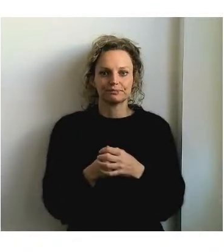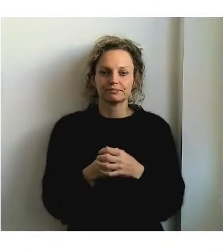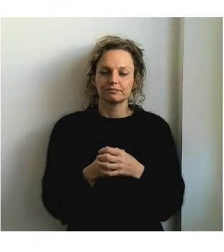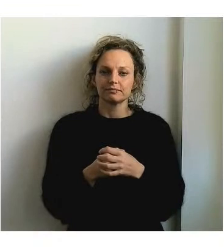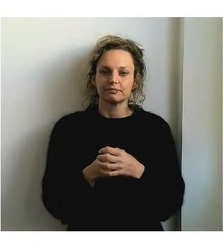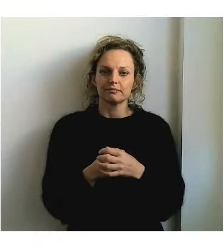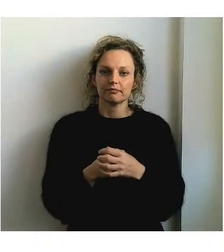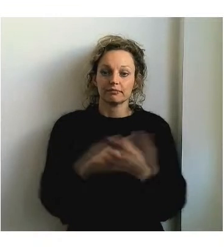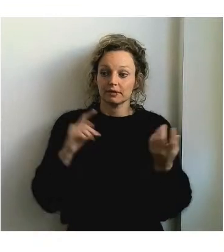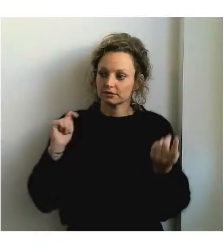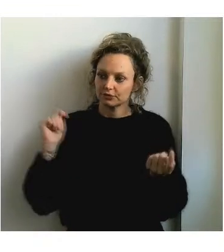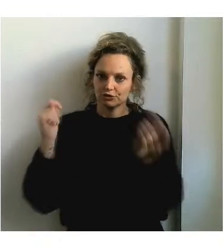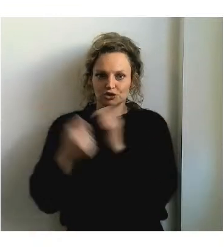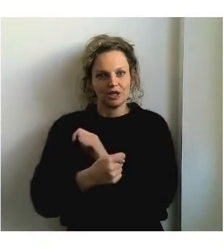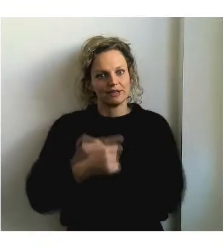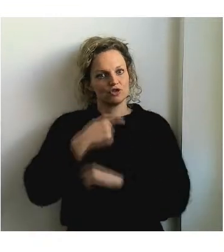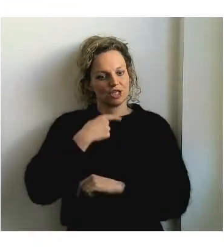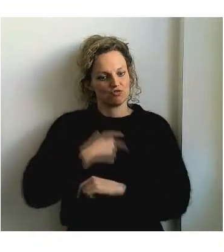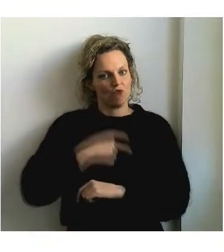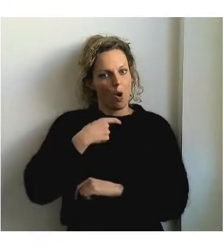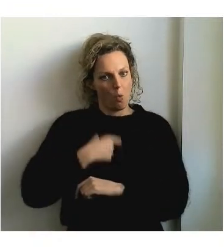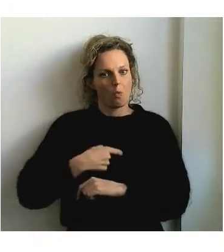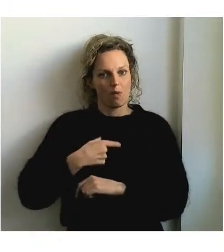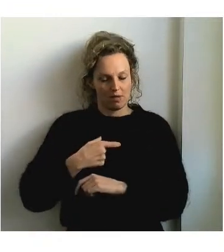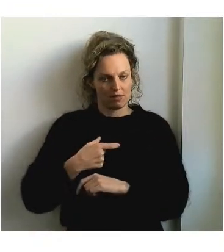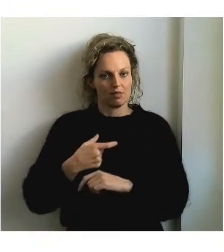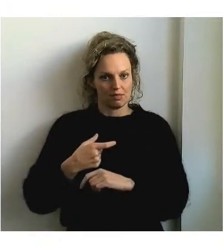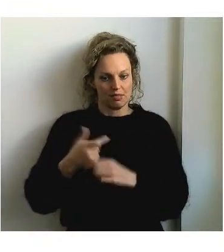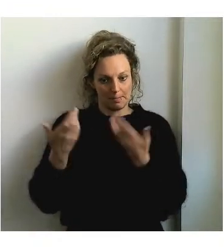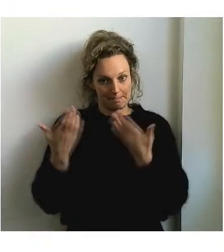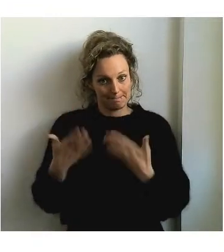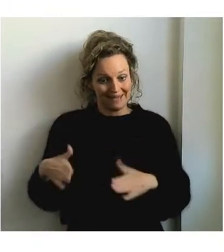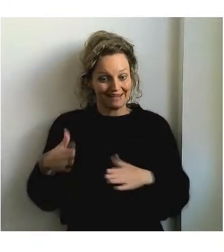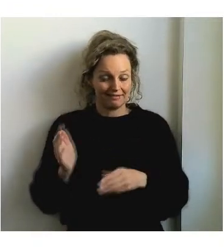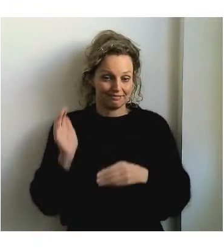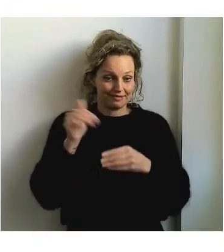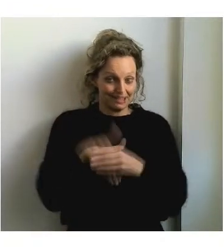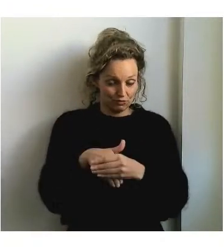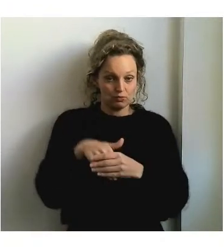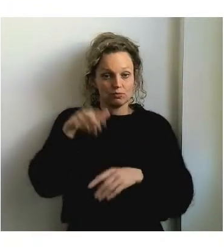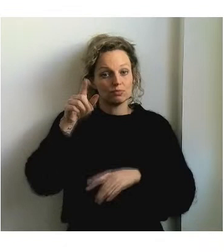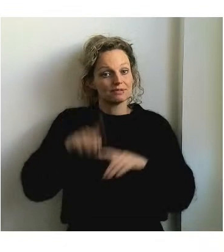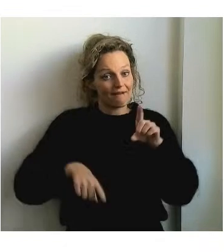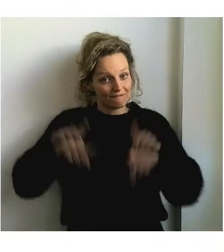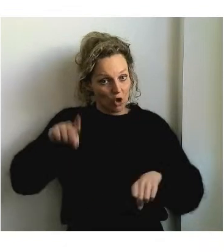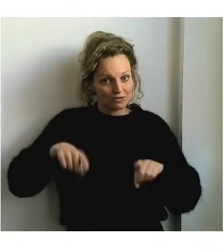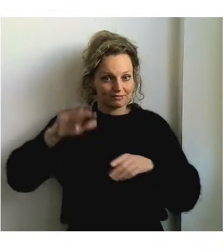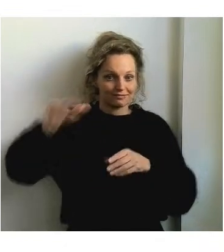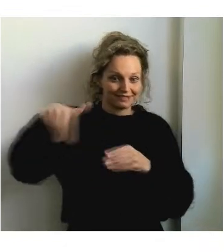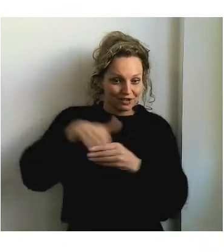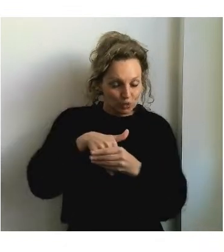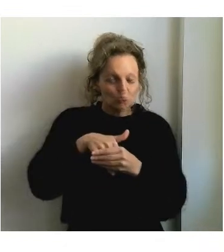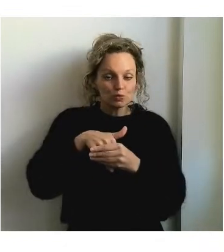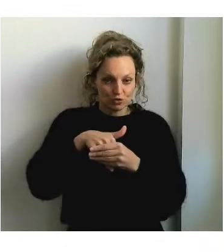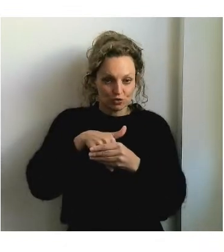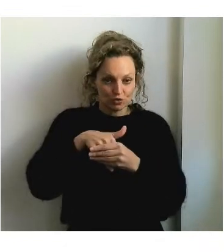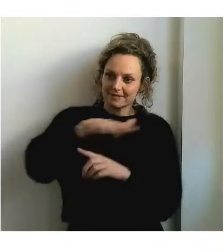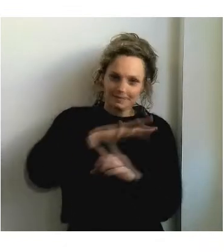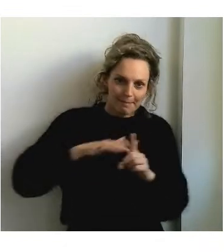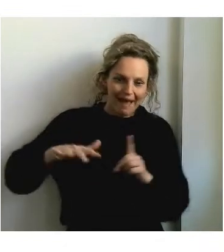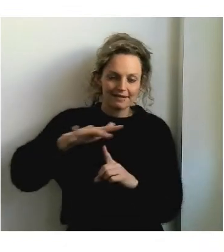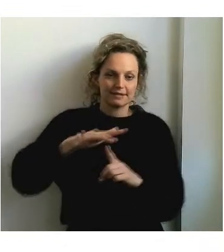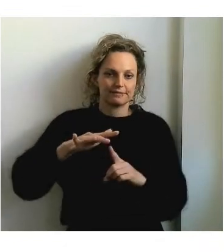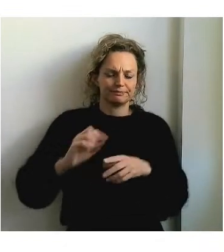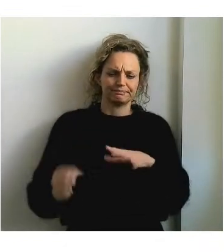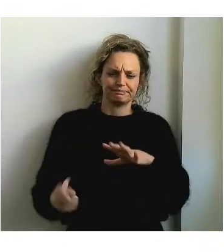a completely different role into the diversity and inclusion space, which actually for me has been really important in terms of not